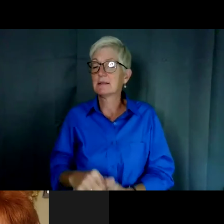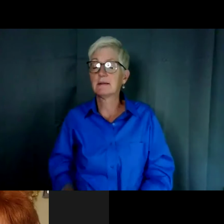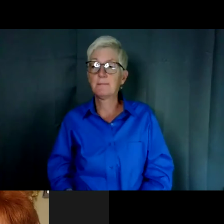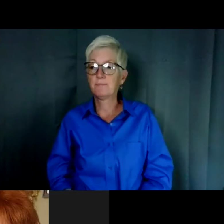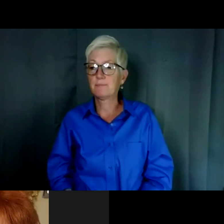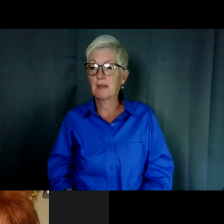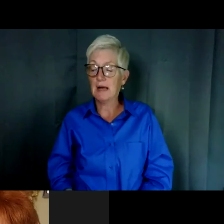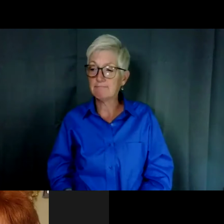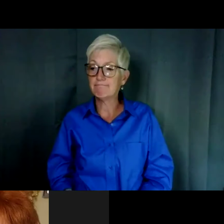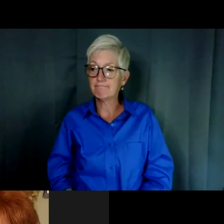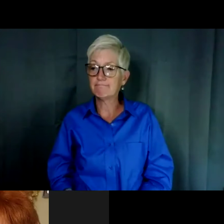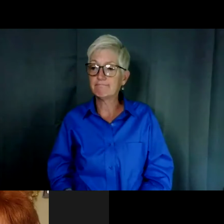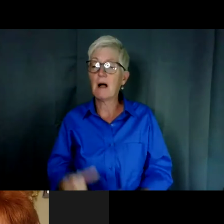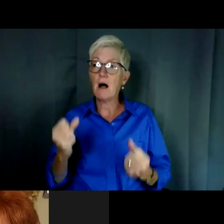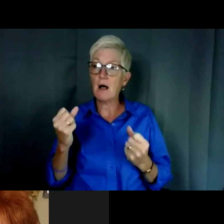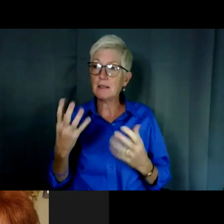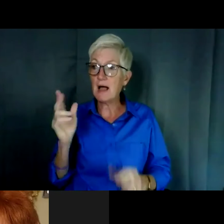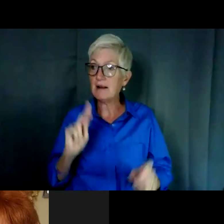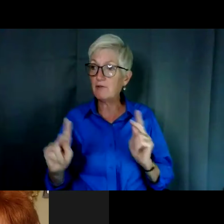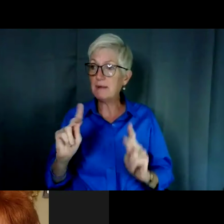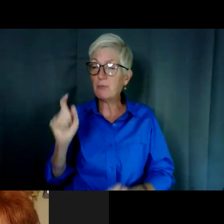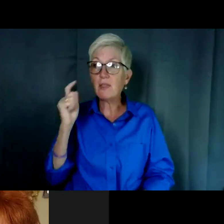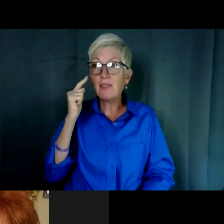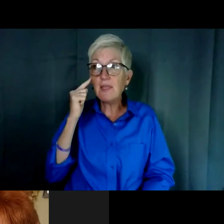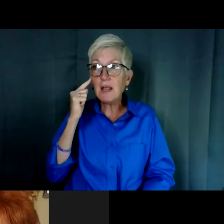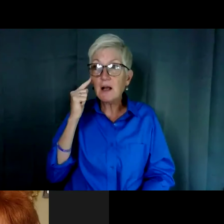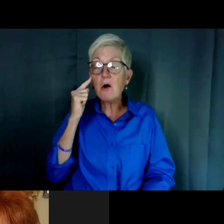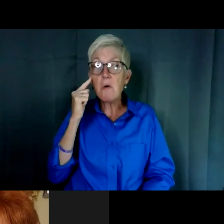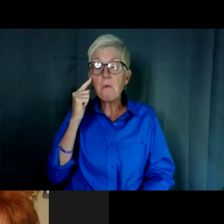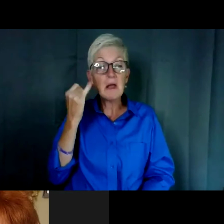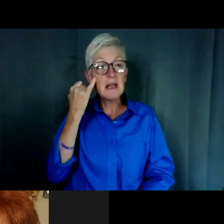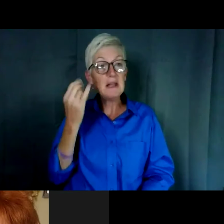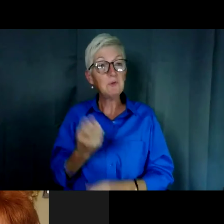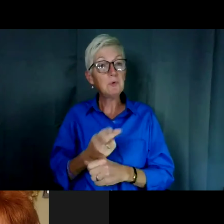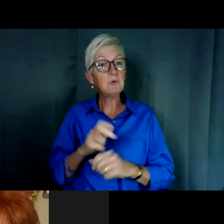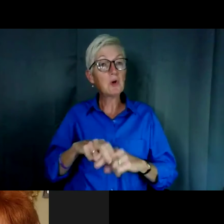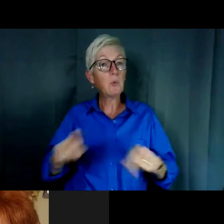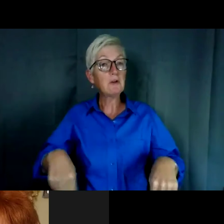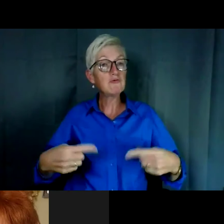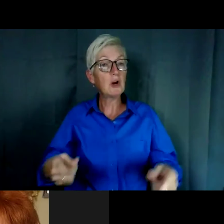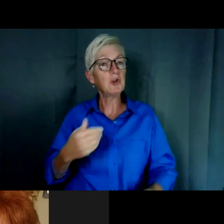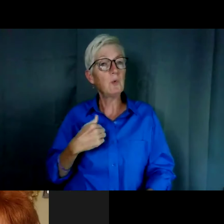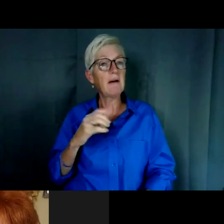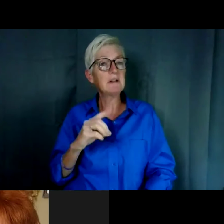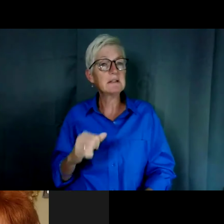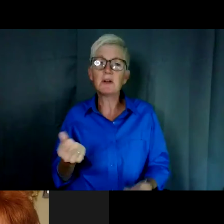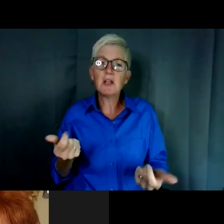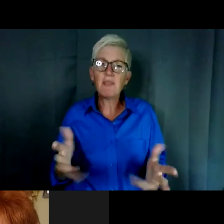know, a lot of us think, you know, only somebody using a wheelchair, maybe